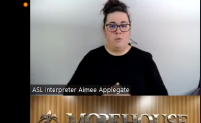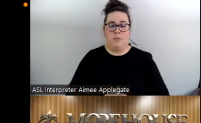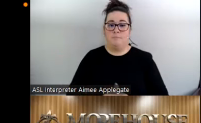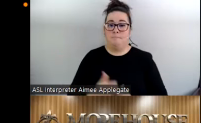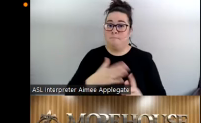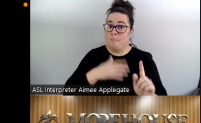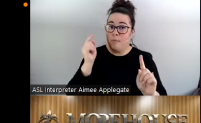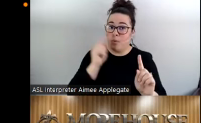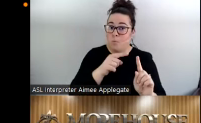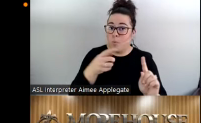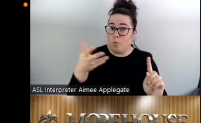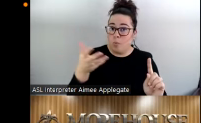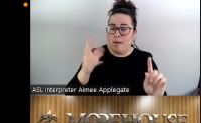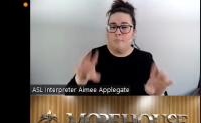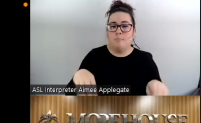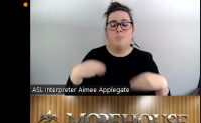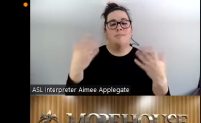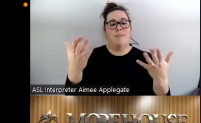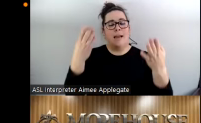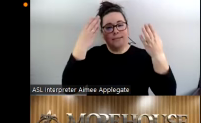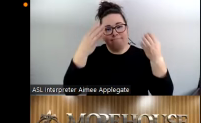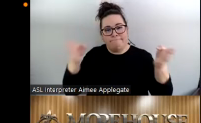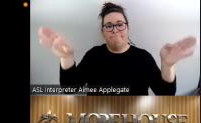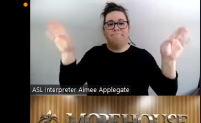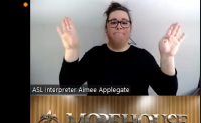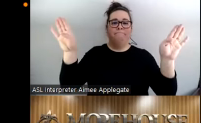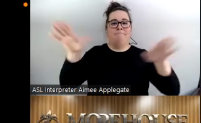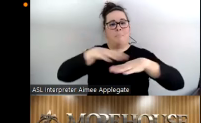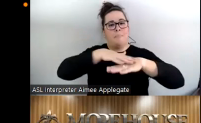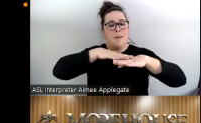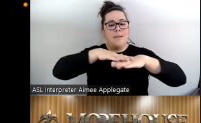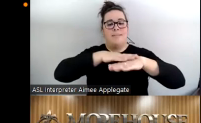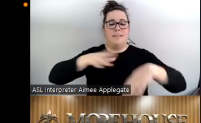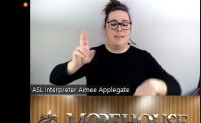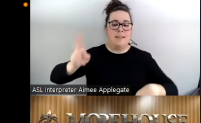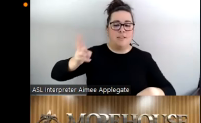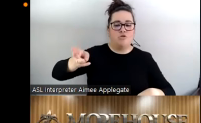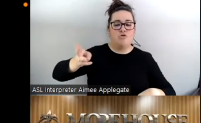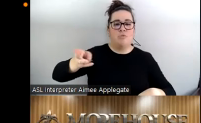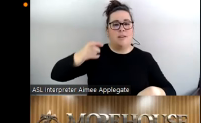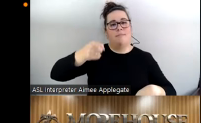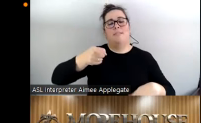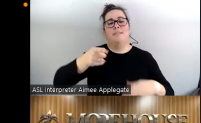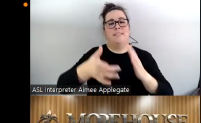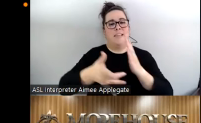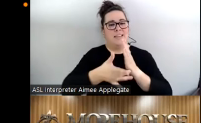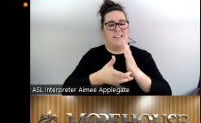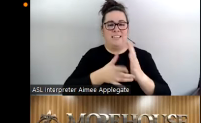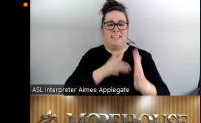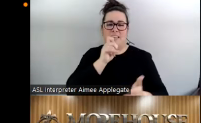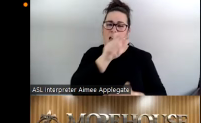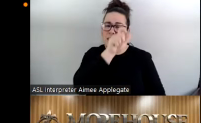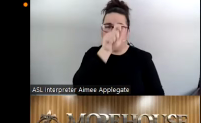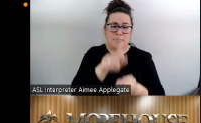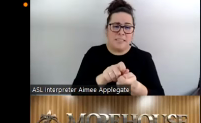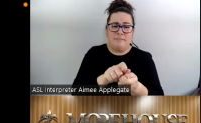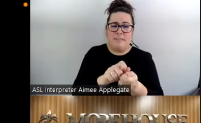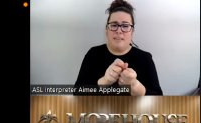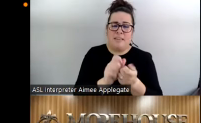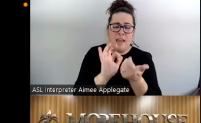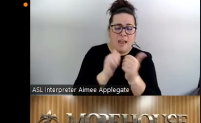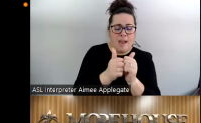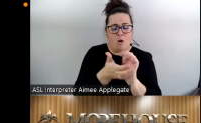is to provide a high-level overview or history of these techniques, not get into kind of the technical specifics as to how they